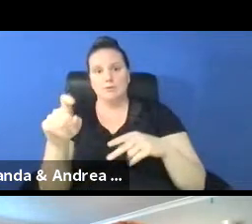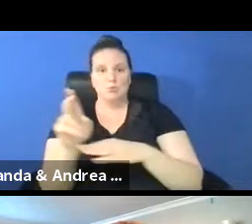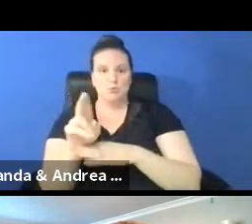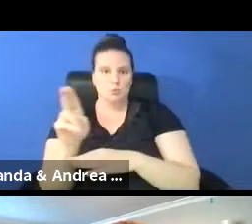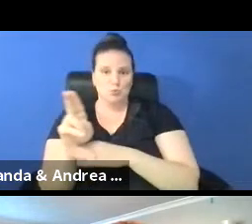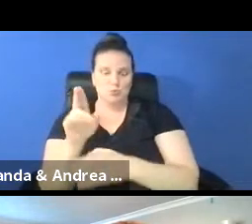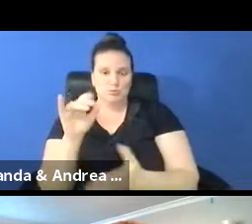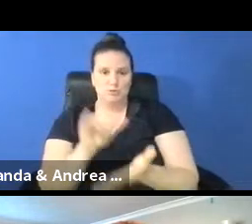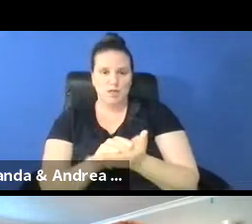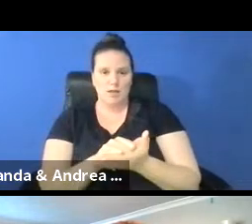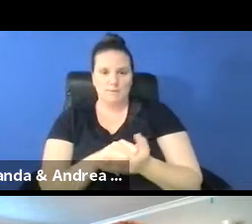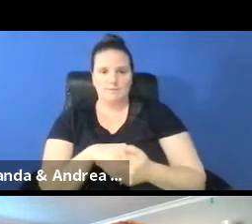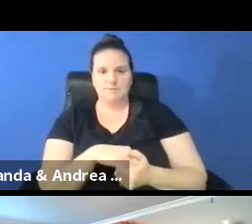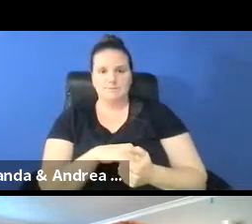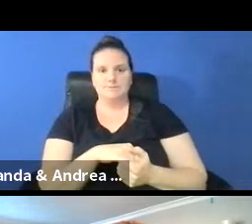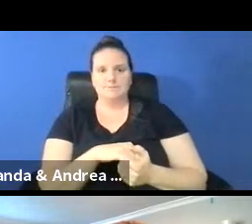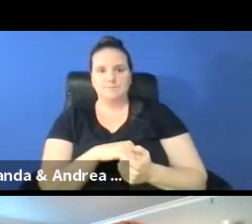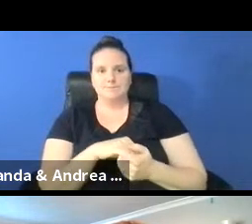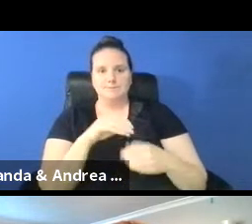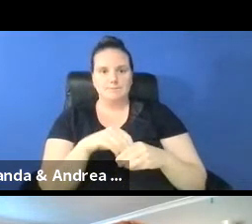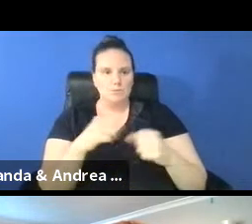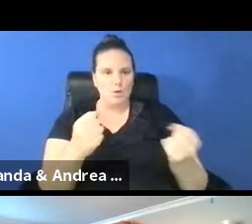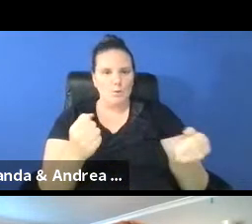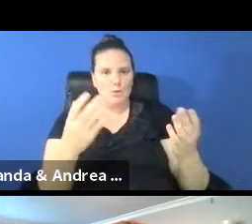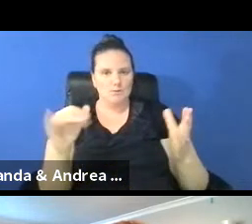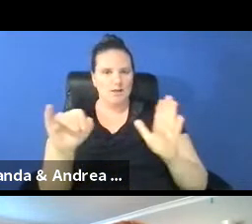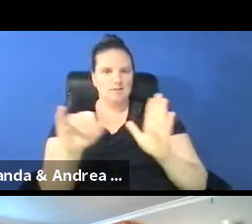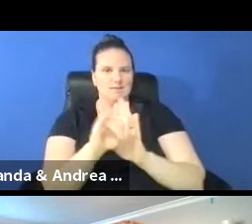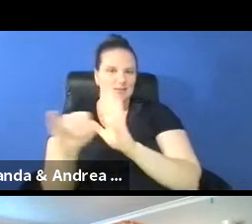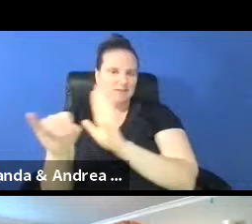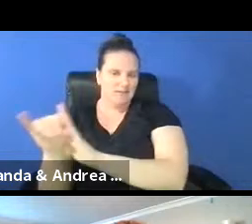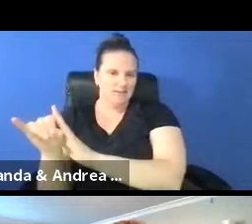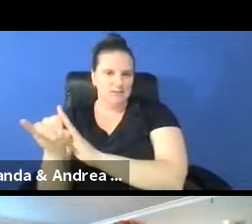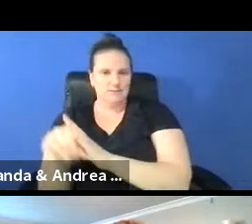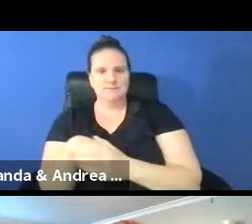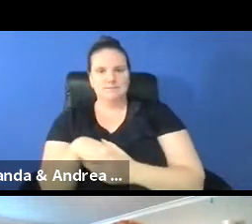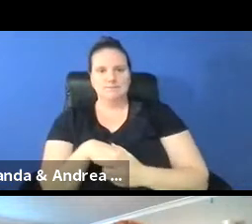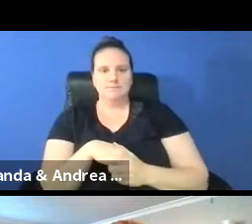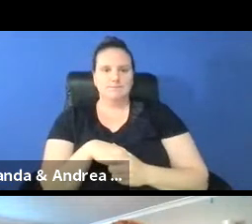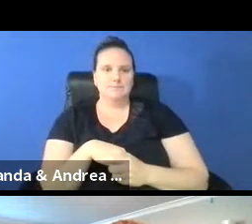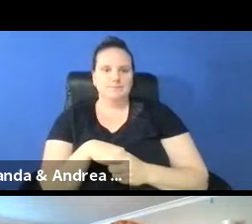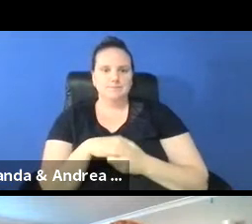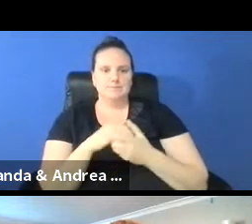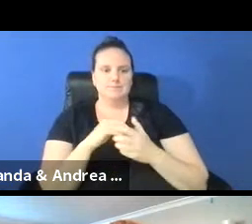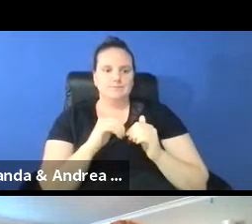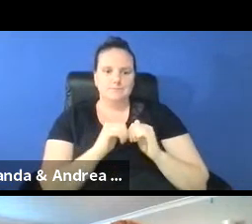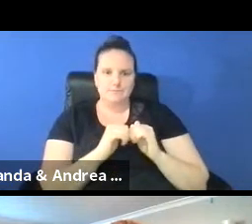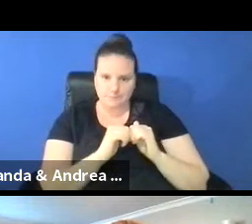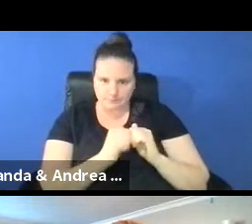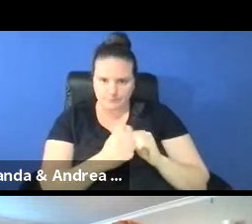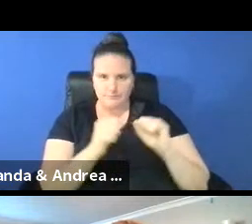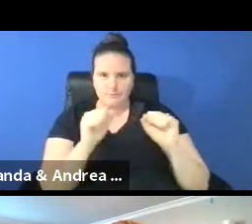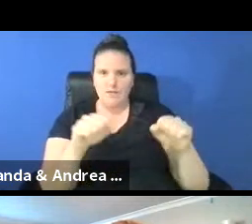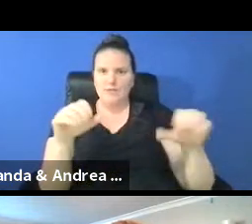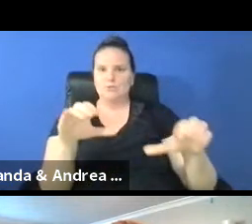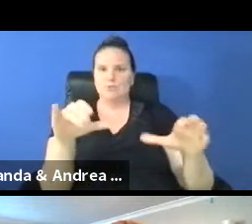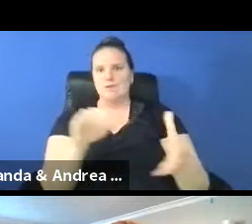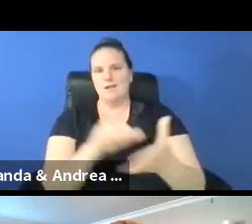it in their multiple identities, how are they able to do